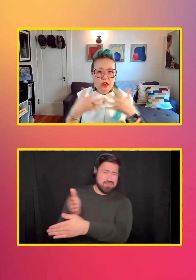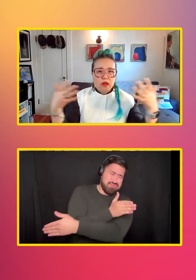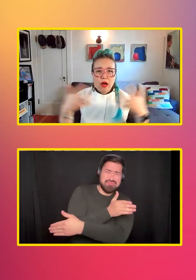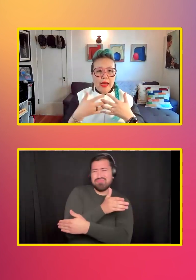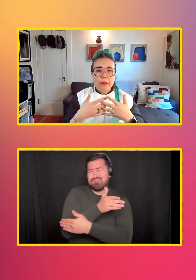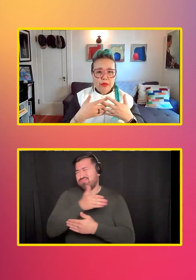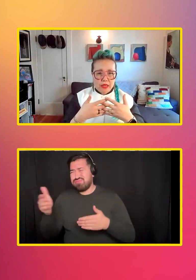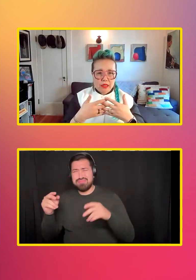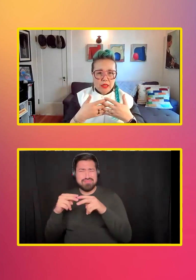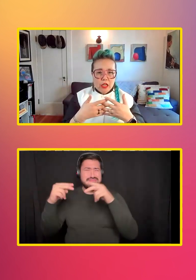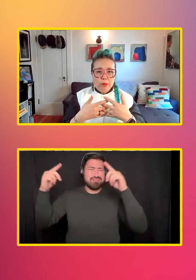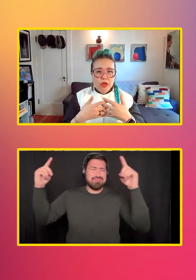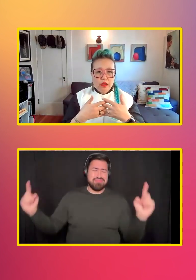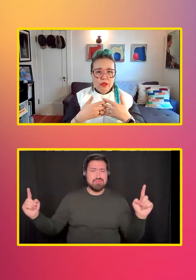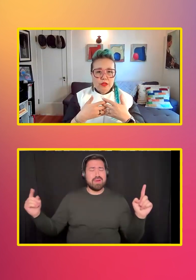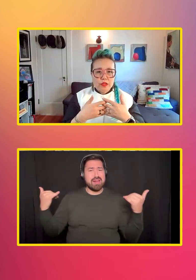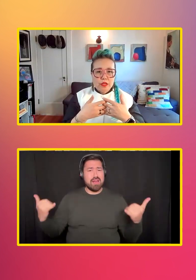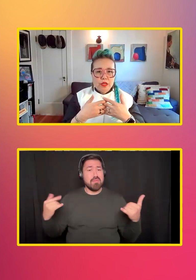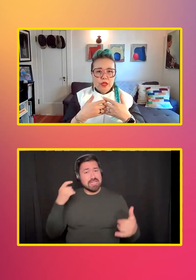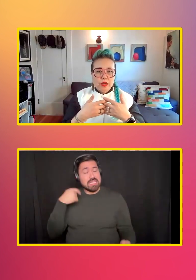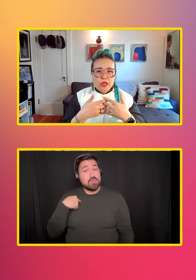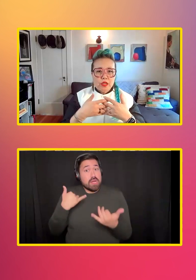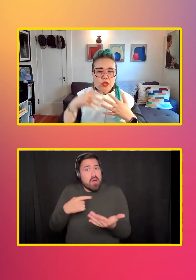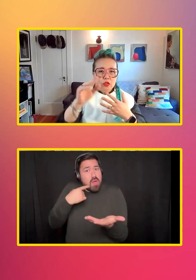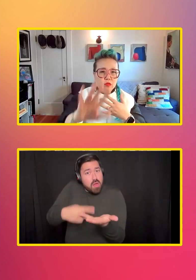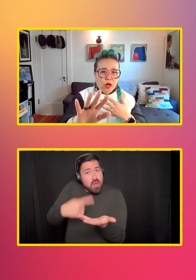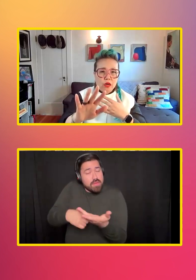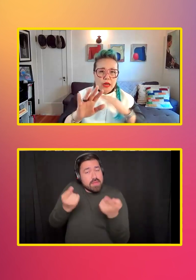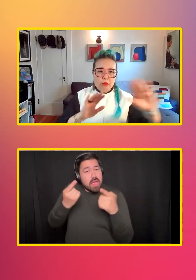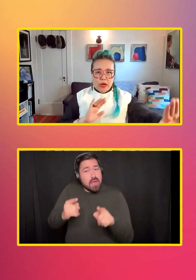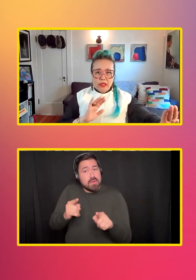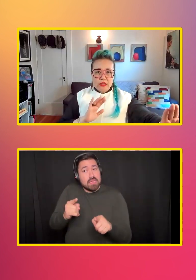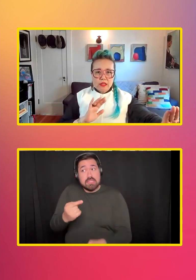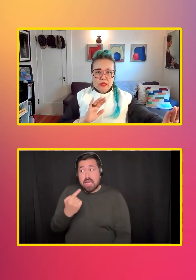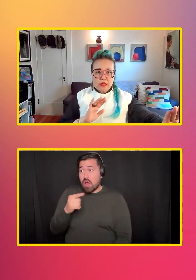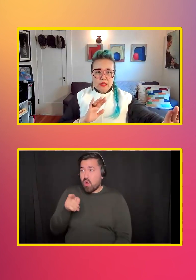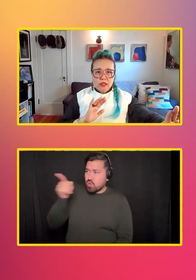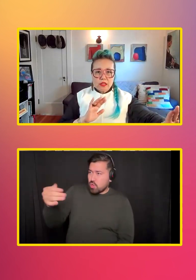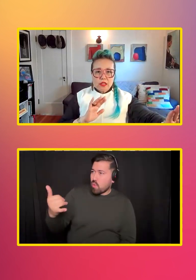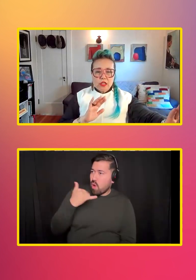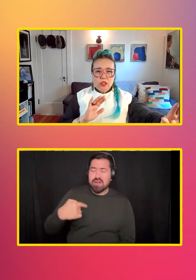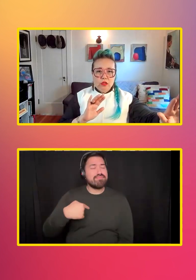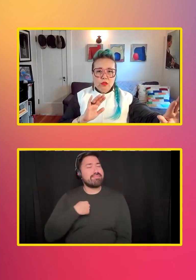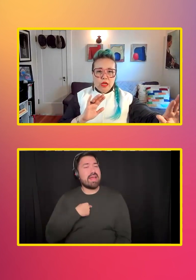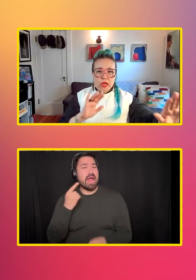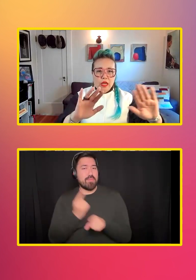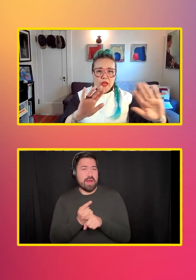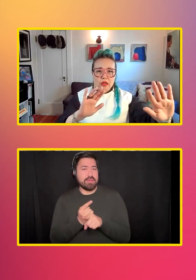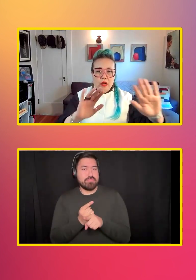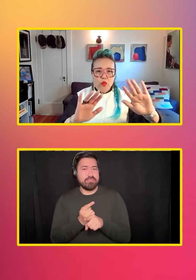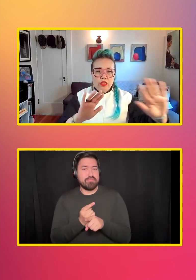talks that are not happening because Mm. you're wrong, I'm right.